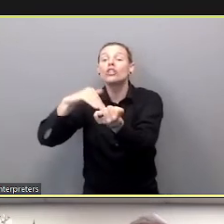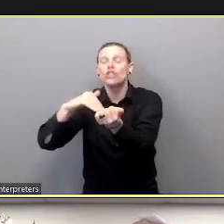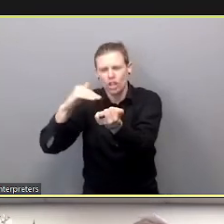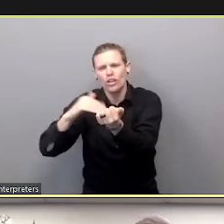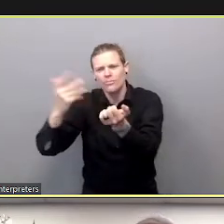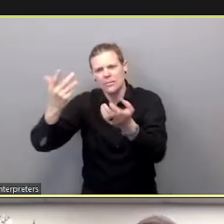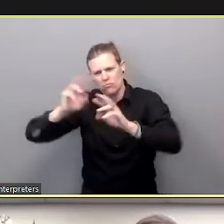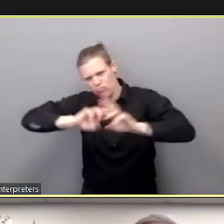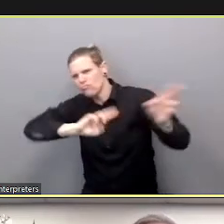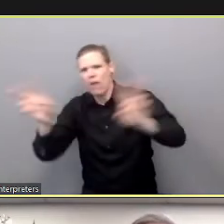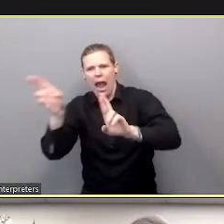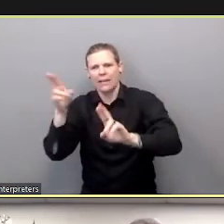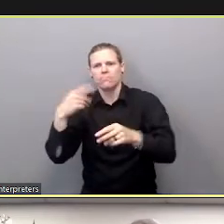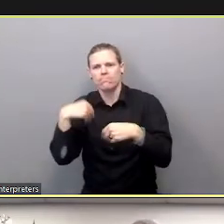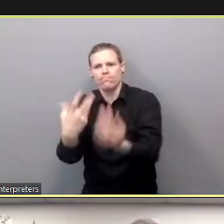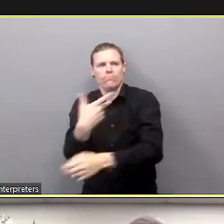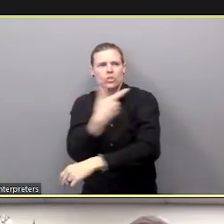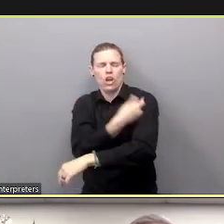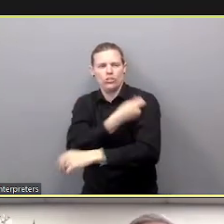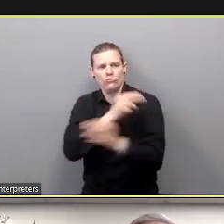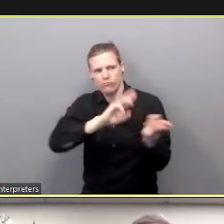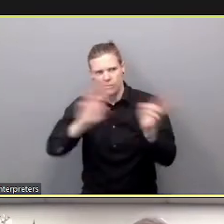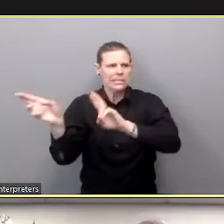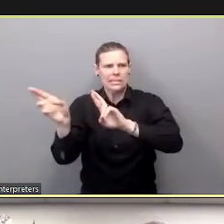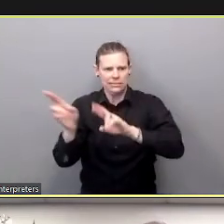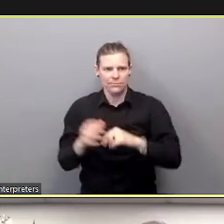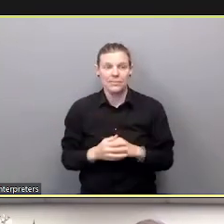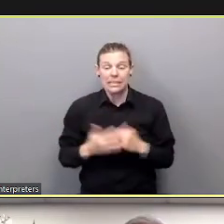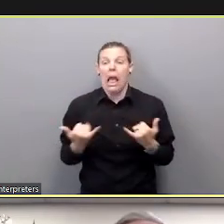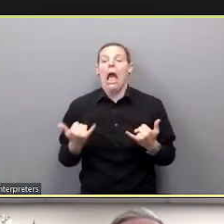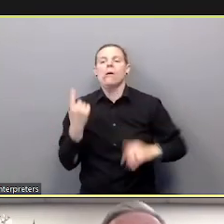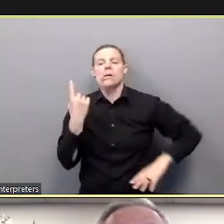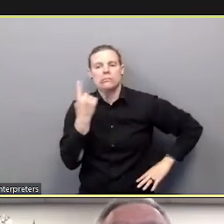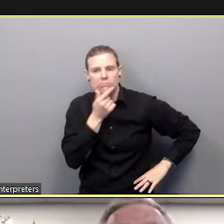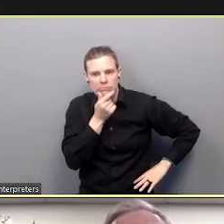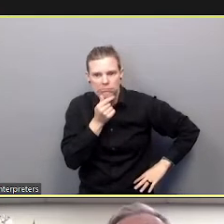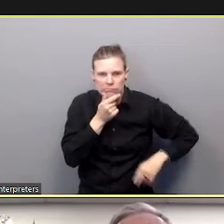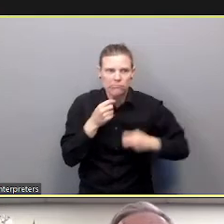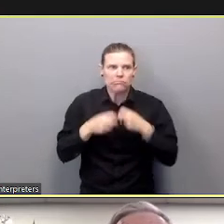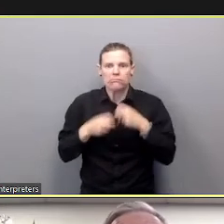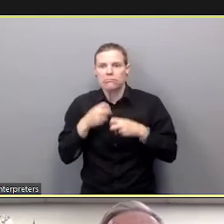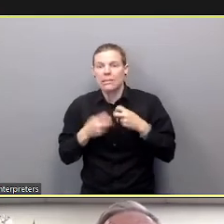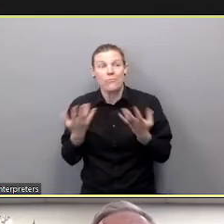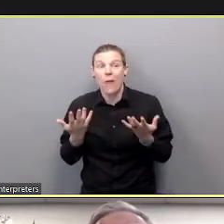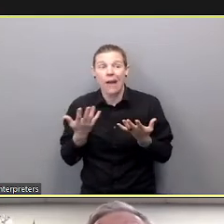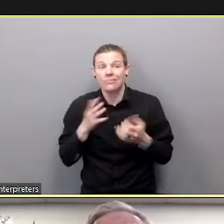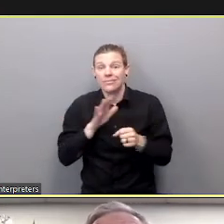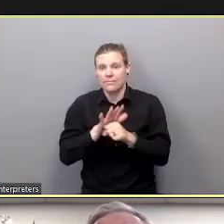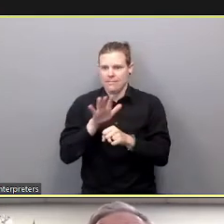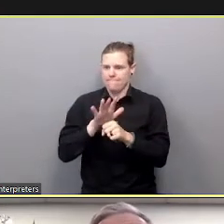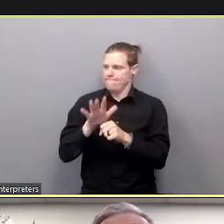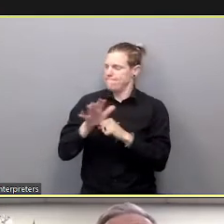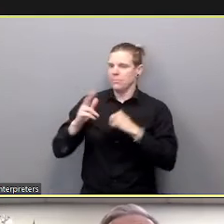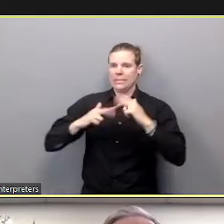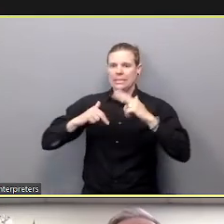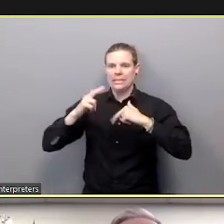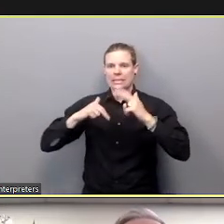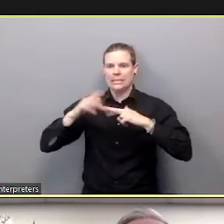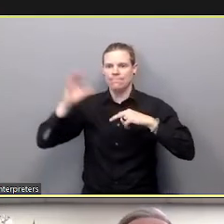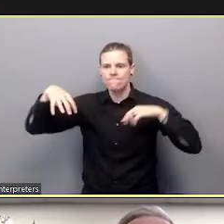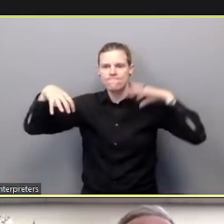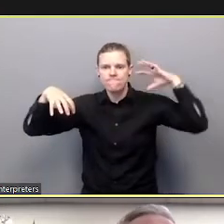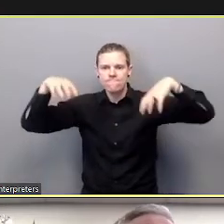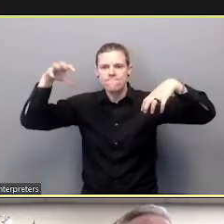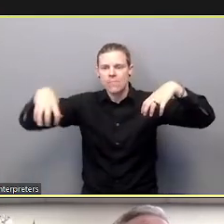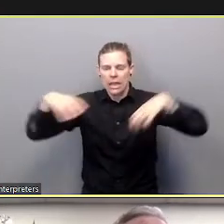is facilities in which to give vaccinations. If you remember, January through April, a